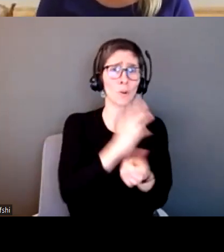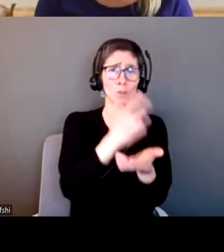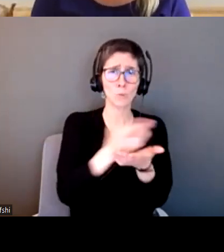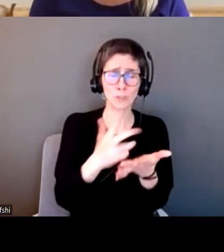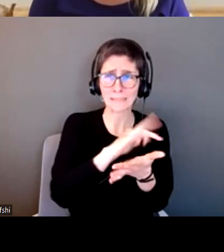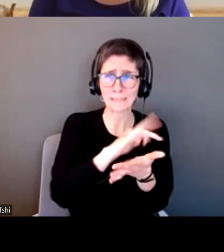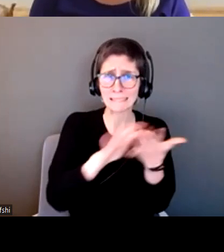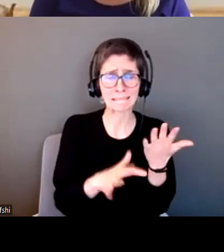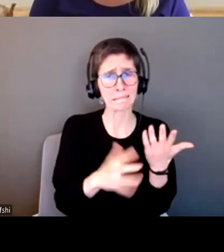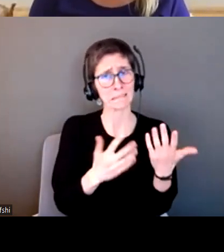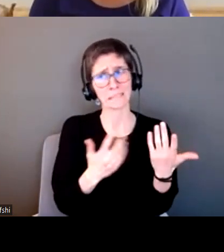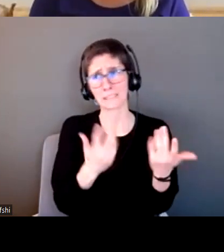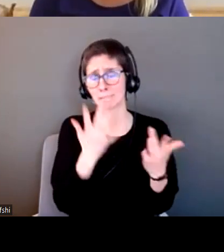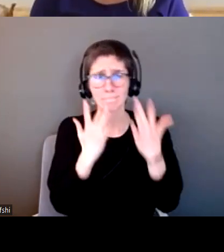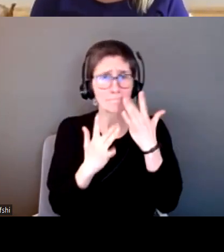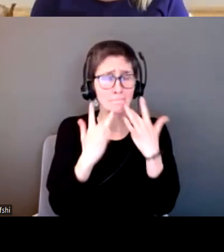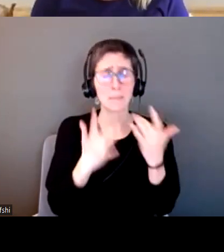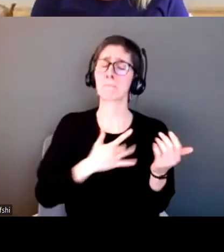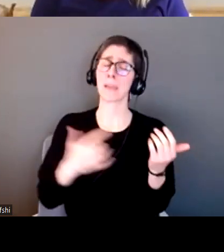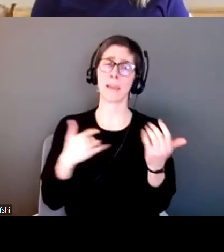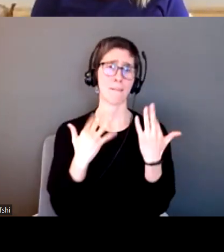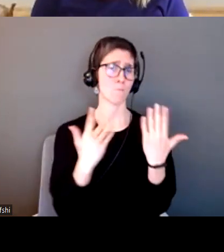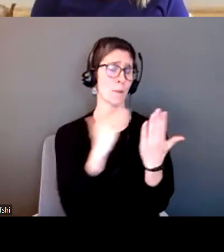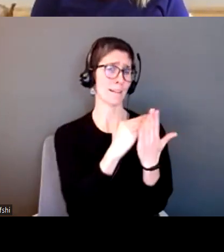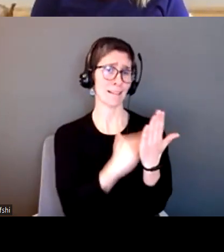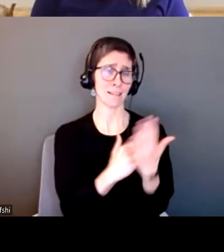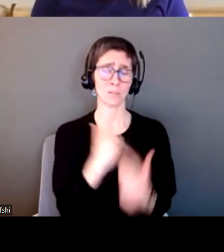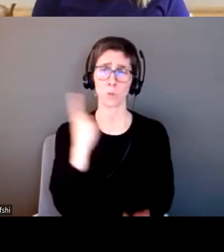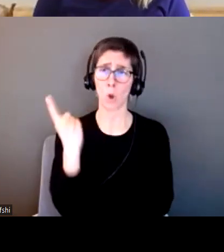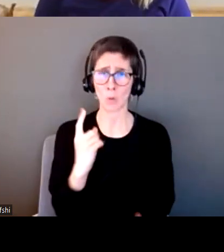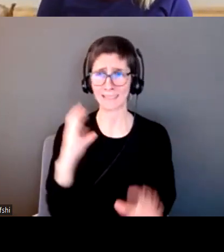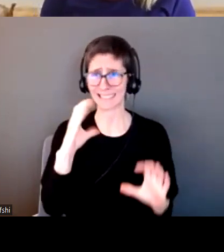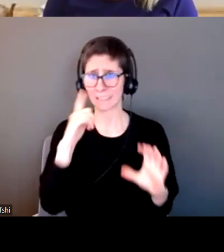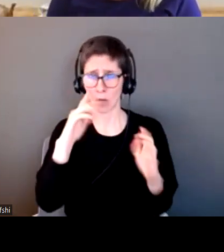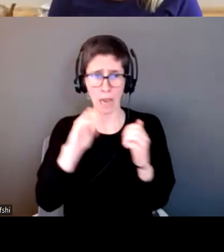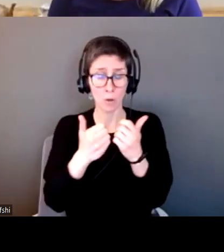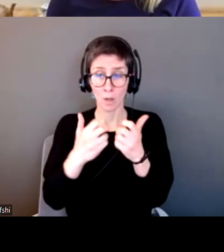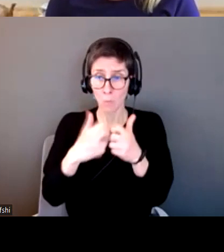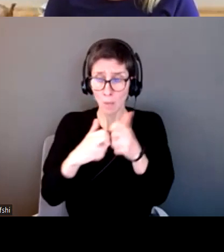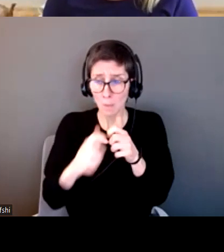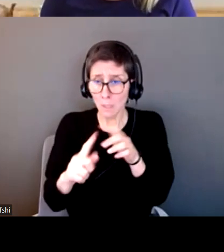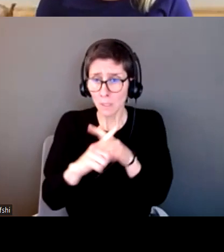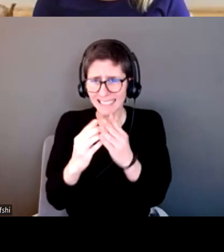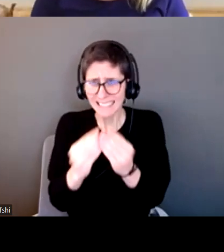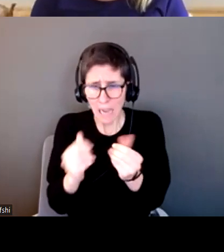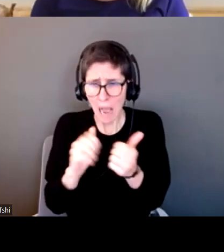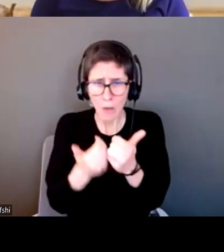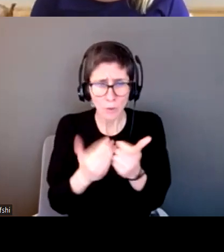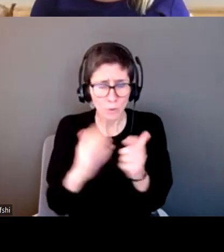constantly running wait lists. We are always trying to find creative solutions to get people into housing